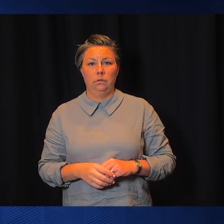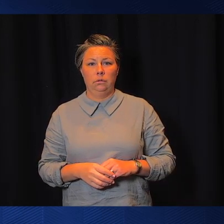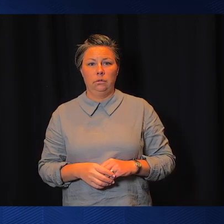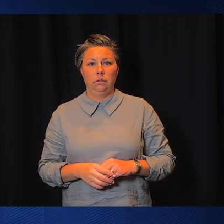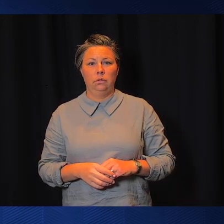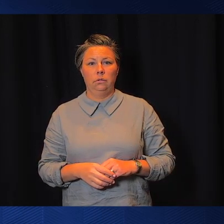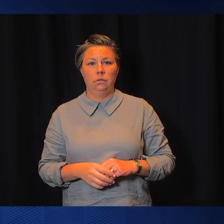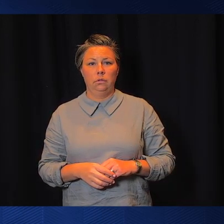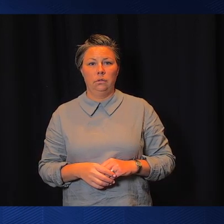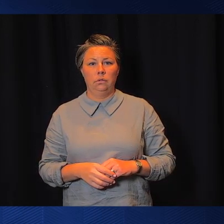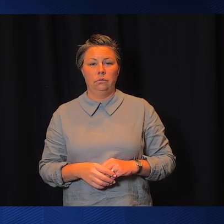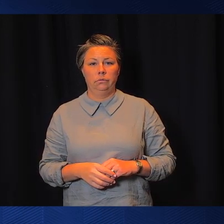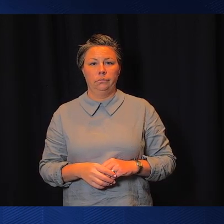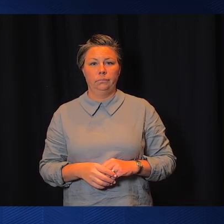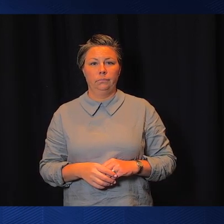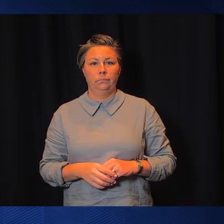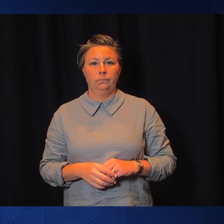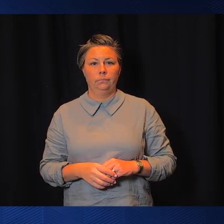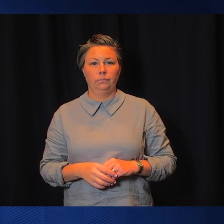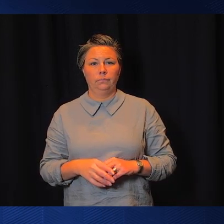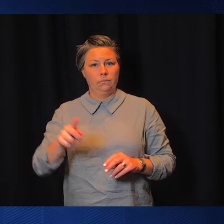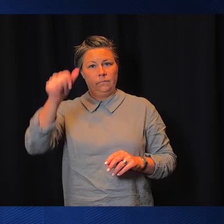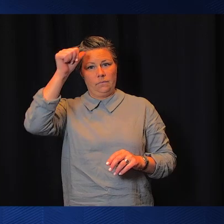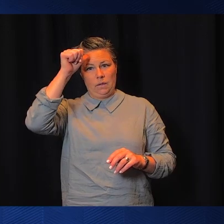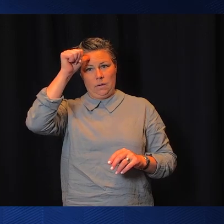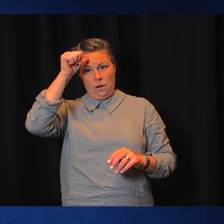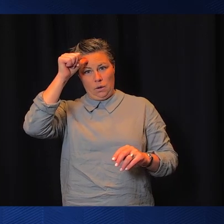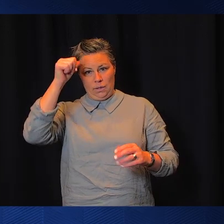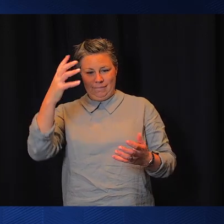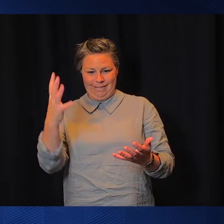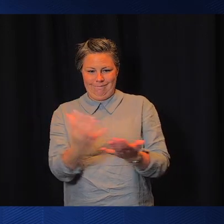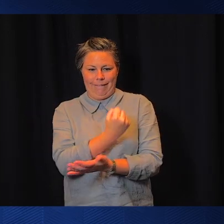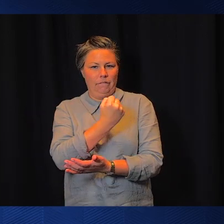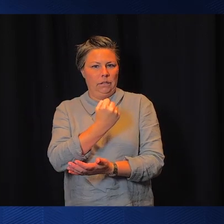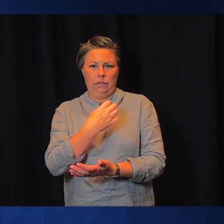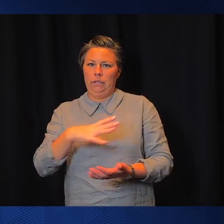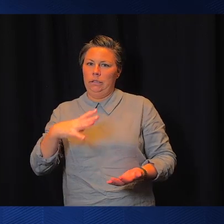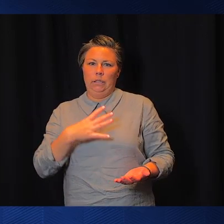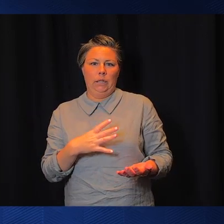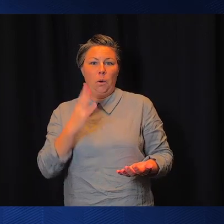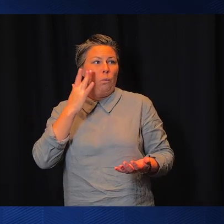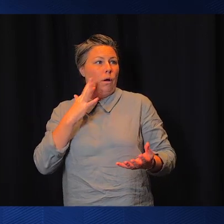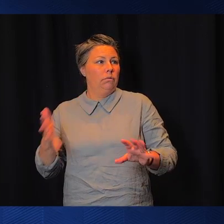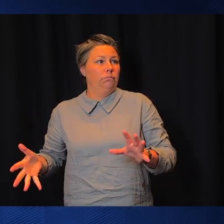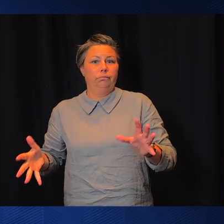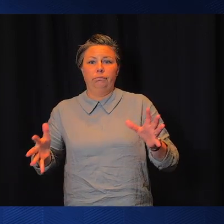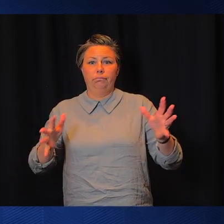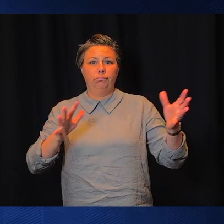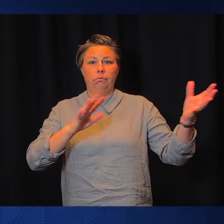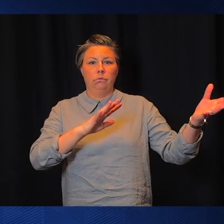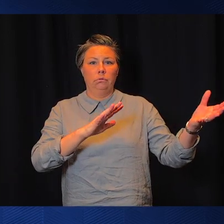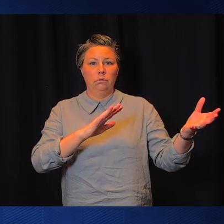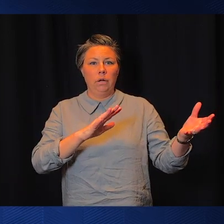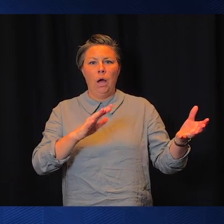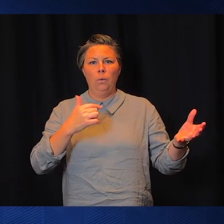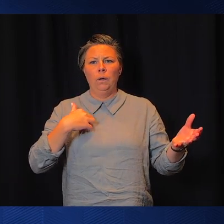all humans, your safety is an important thing. And during disasters, we want to